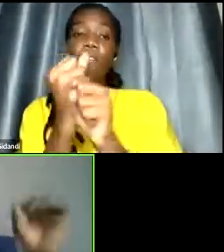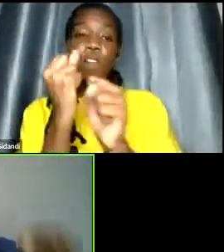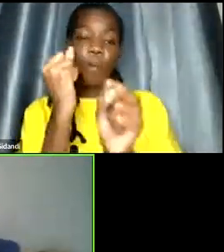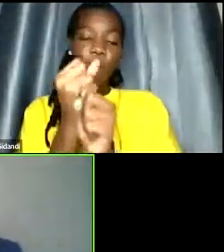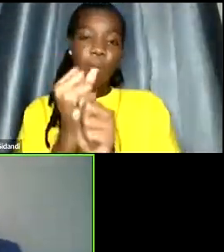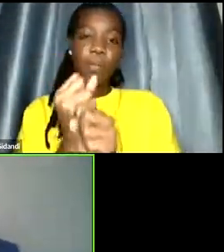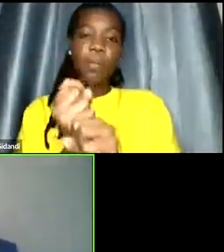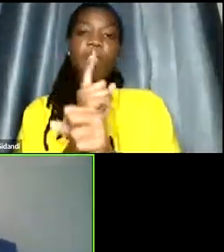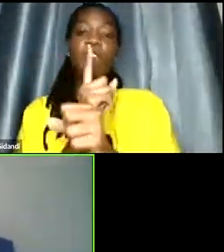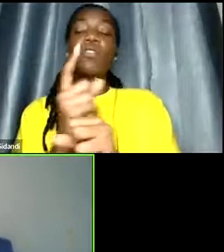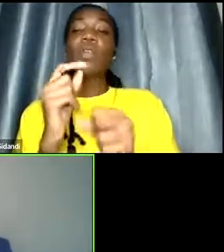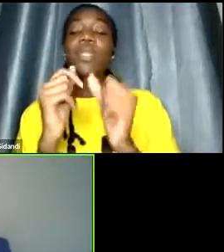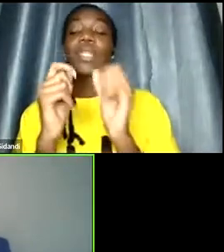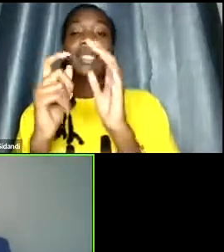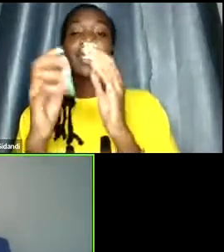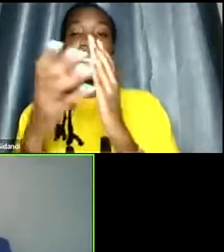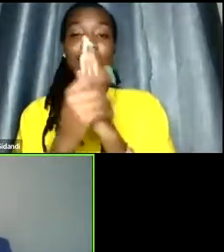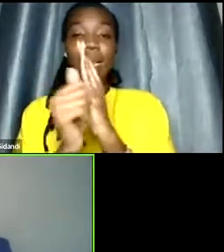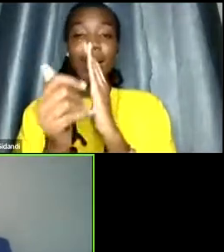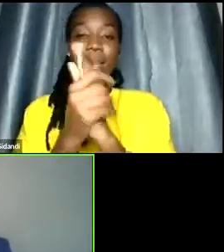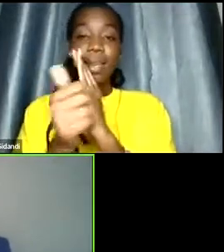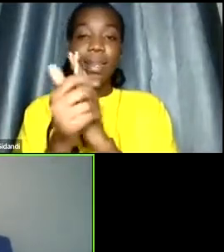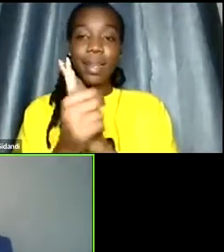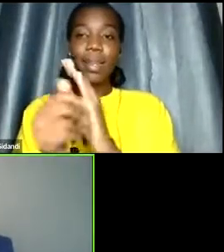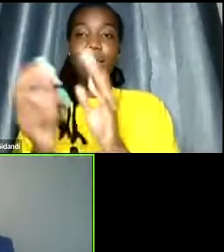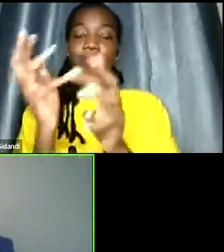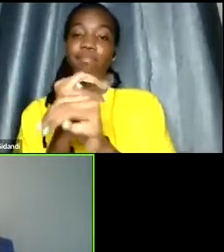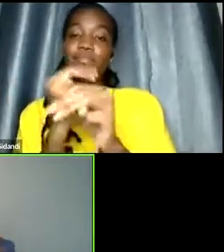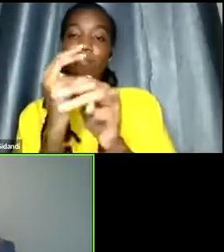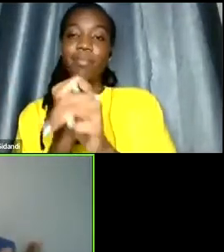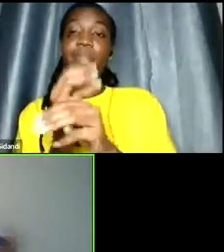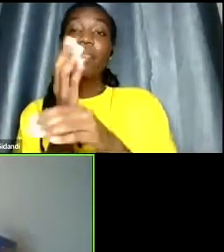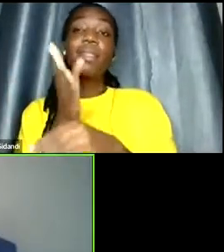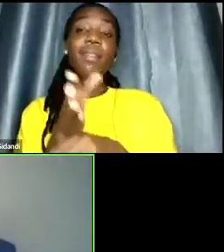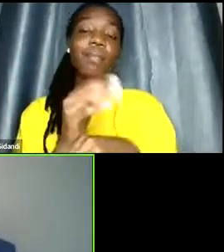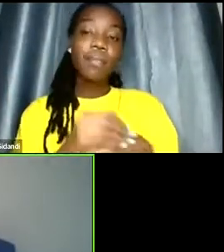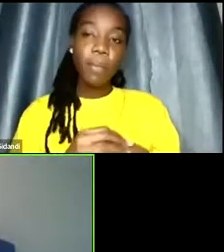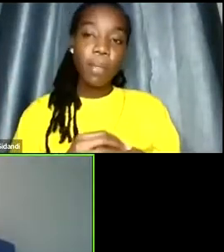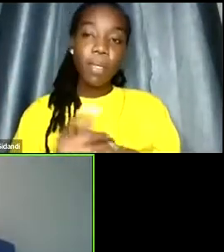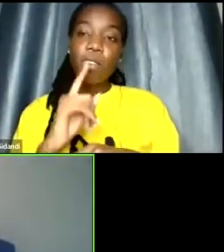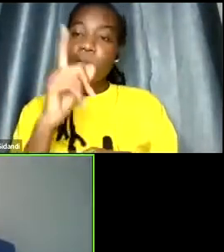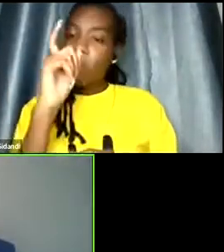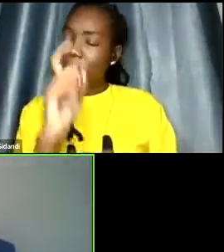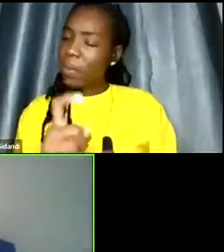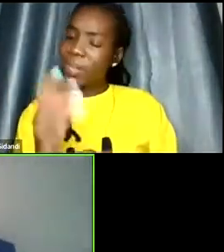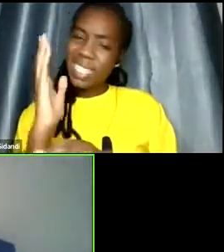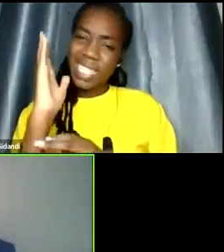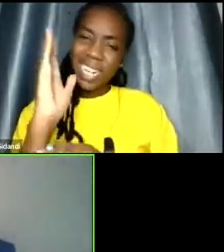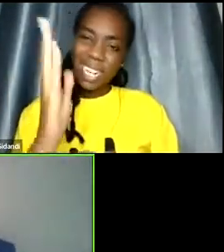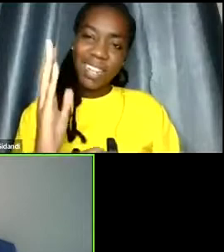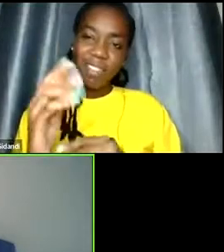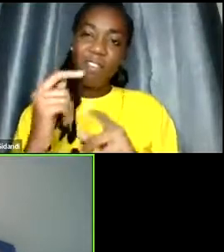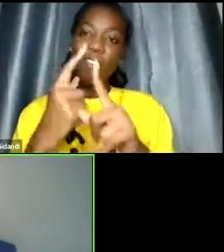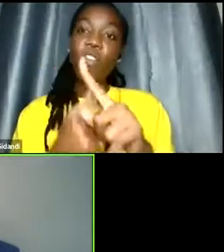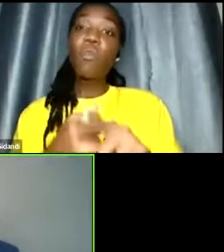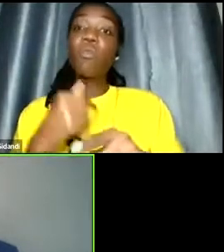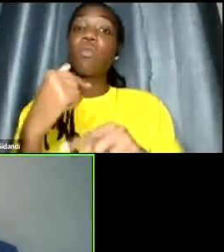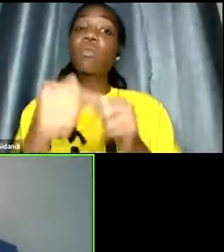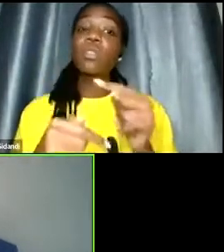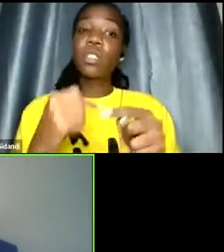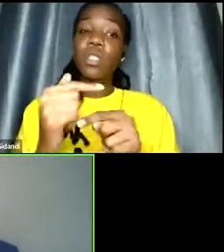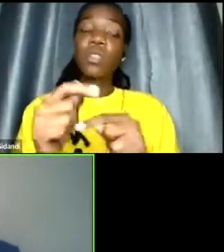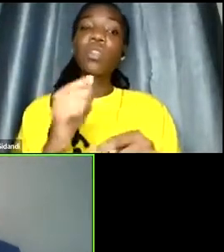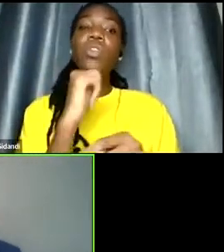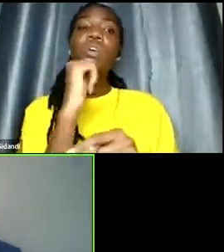is different from the performance management system. Let's get that very straight from today onwards. Let's not confuse